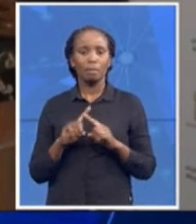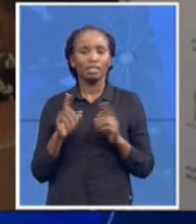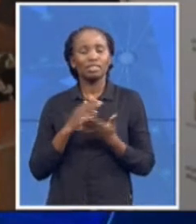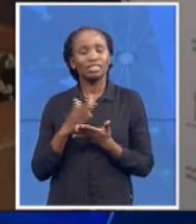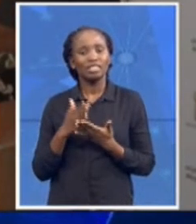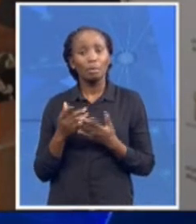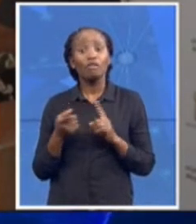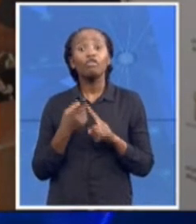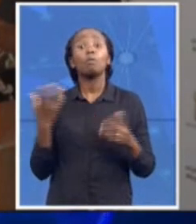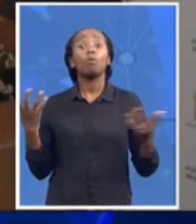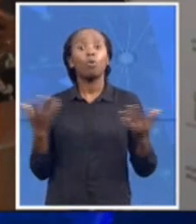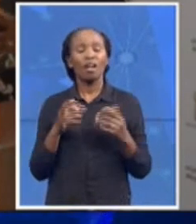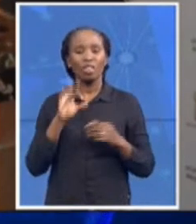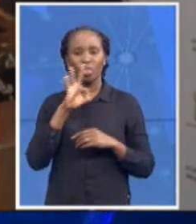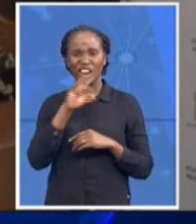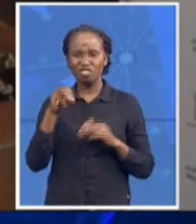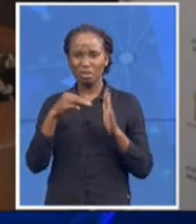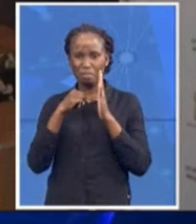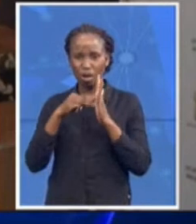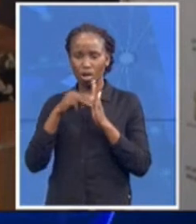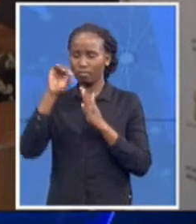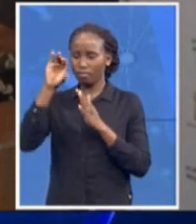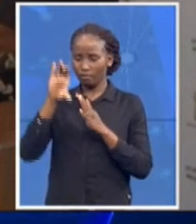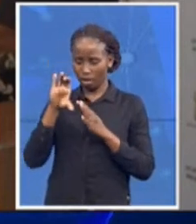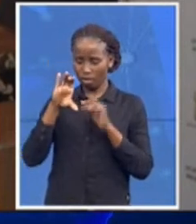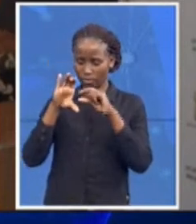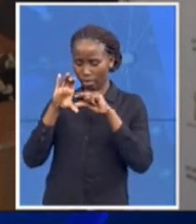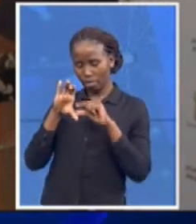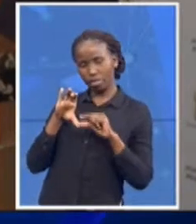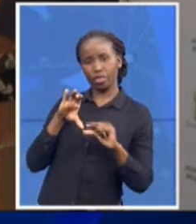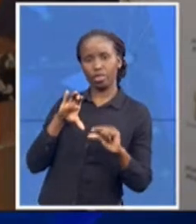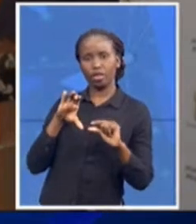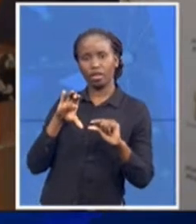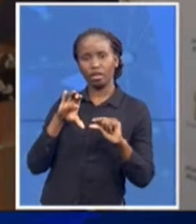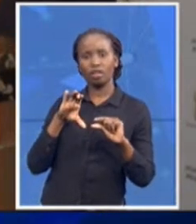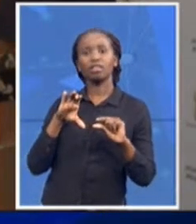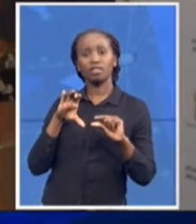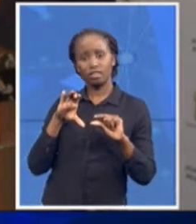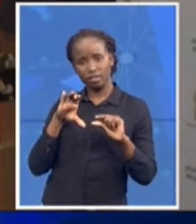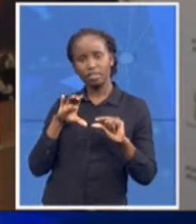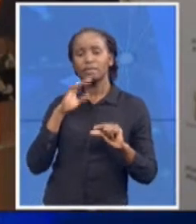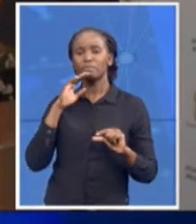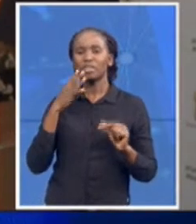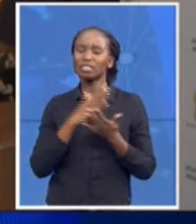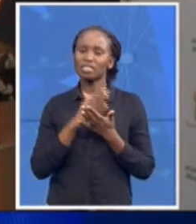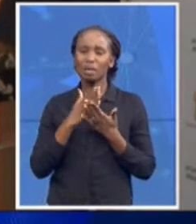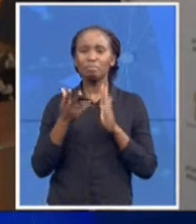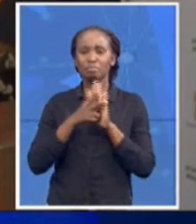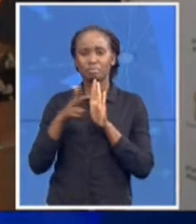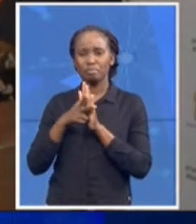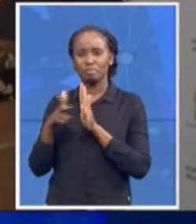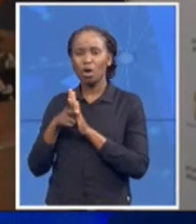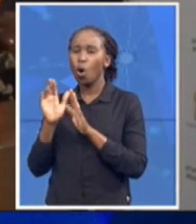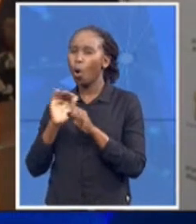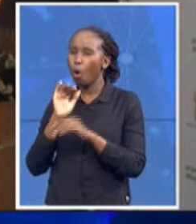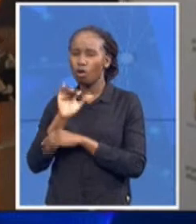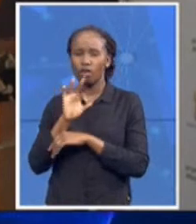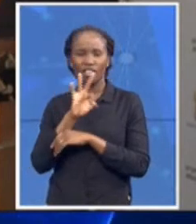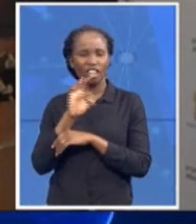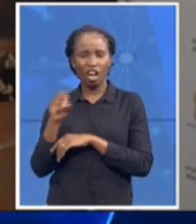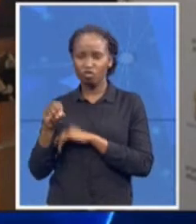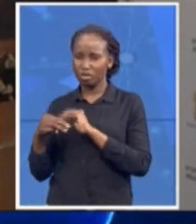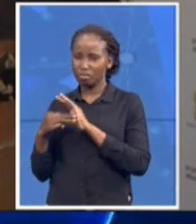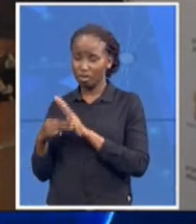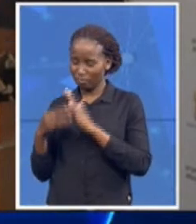was a lapse in that we approved more than 300 million, and that is where the problem started. Had we been vigilant